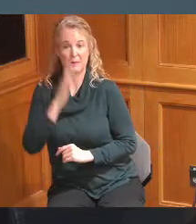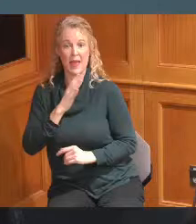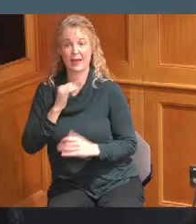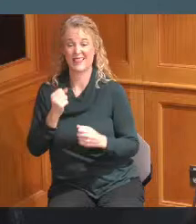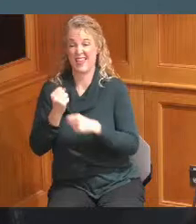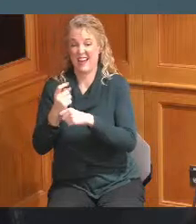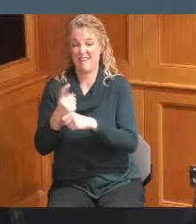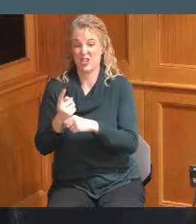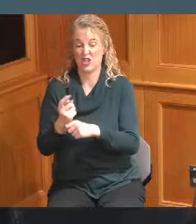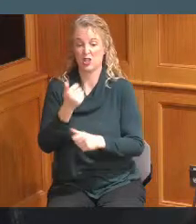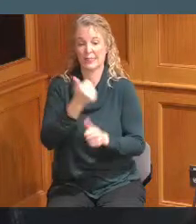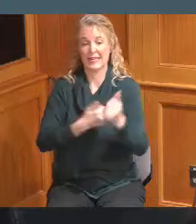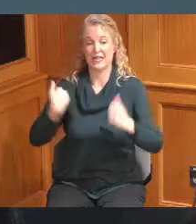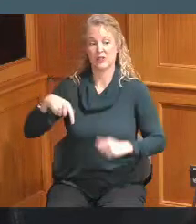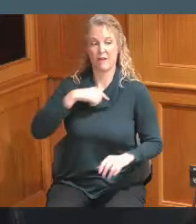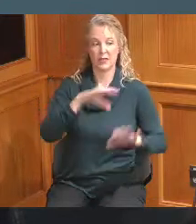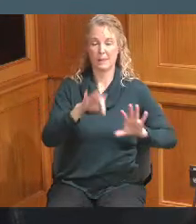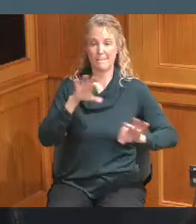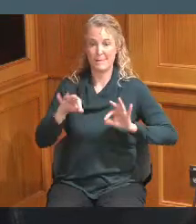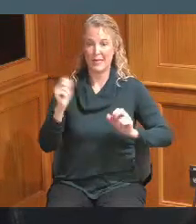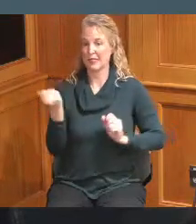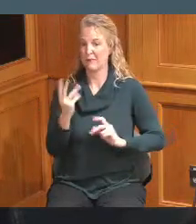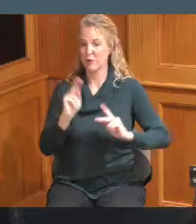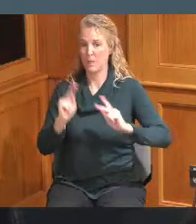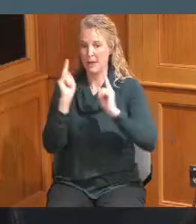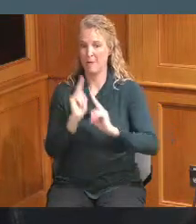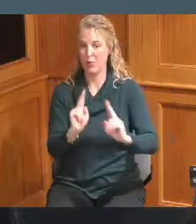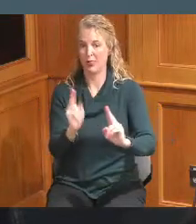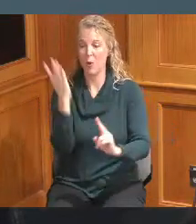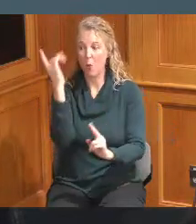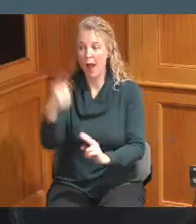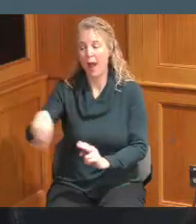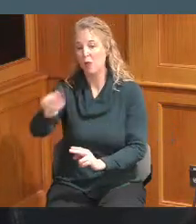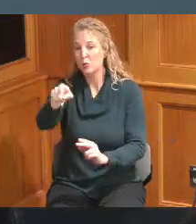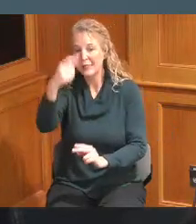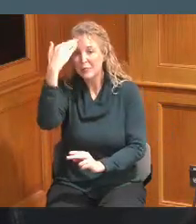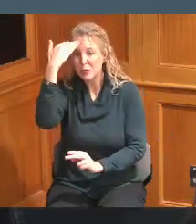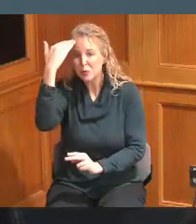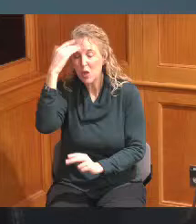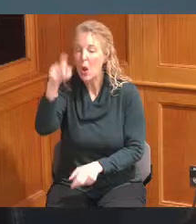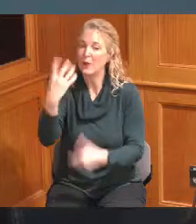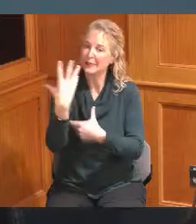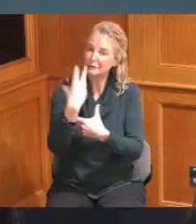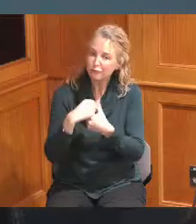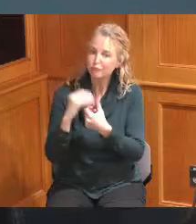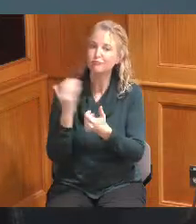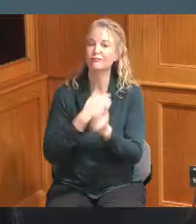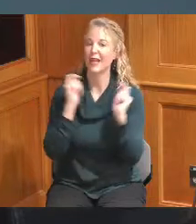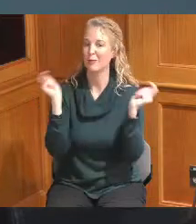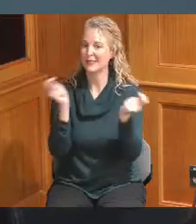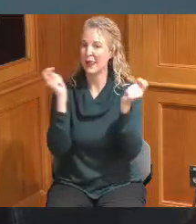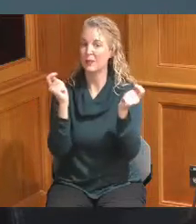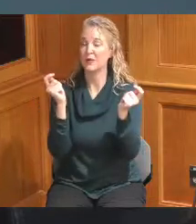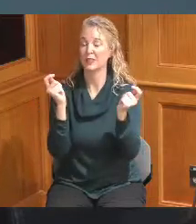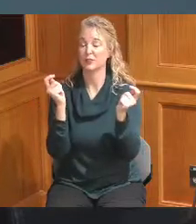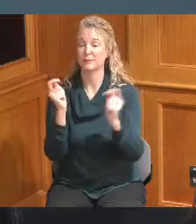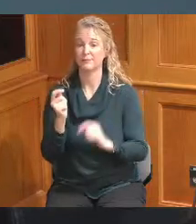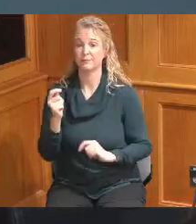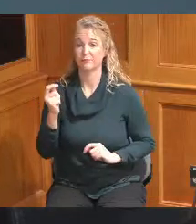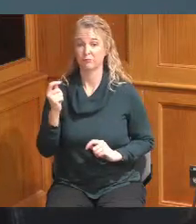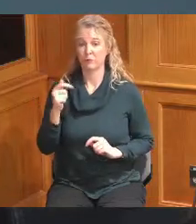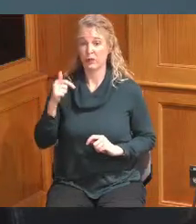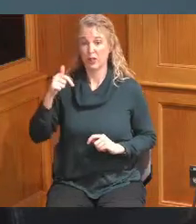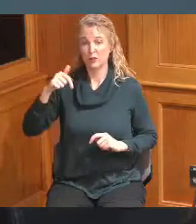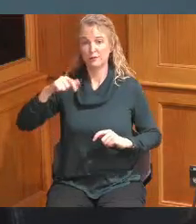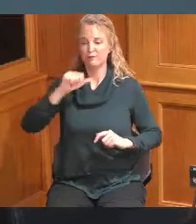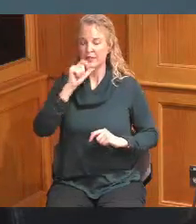selected honorees. I realized the public needed to know and needed to join this celebration. So when you look outside of